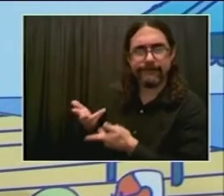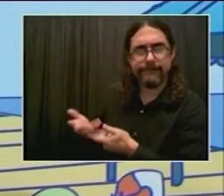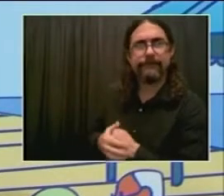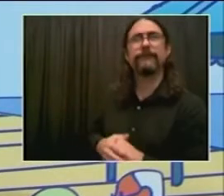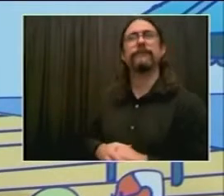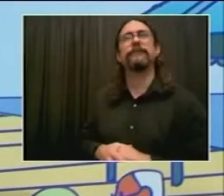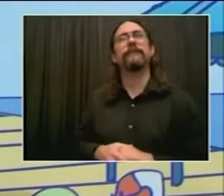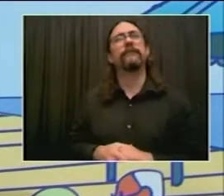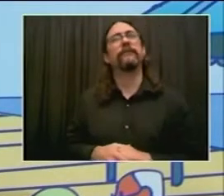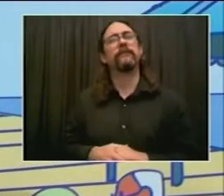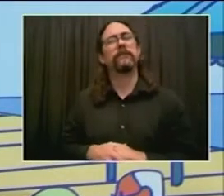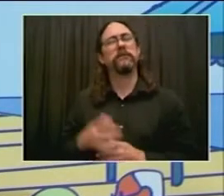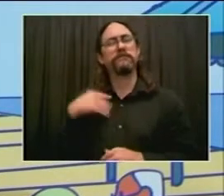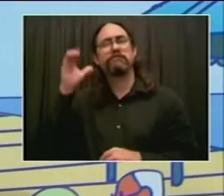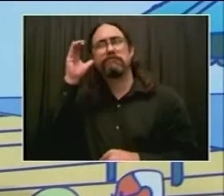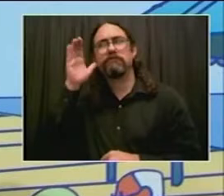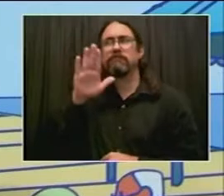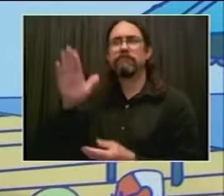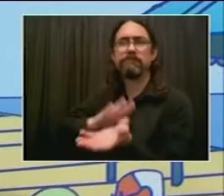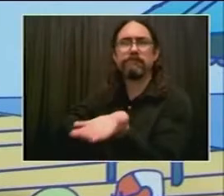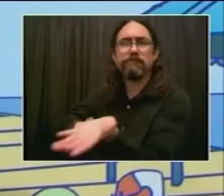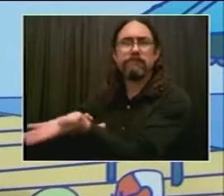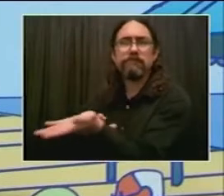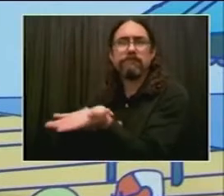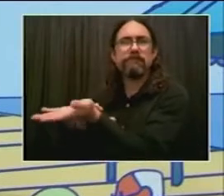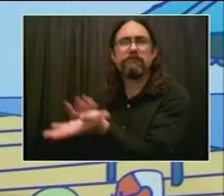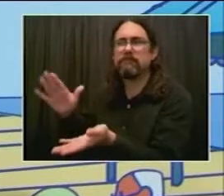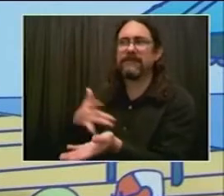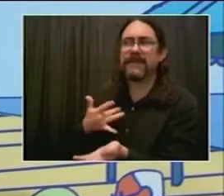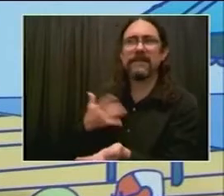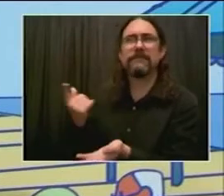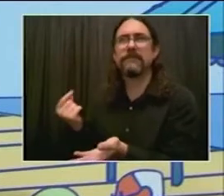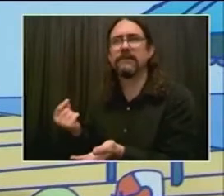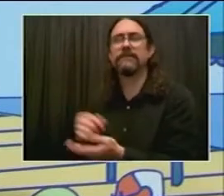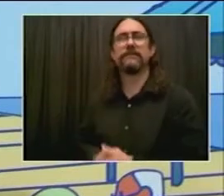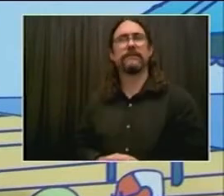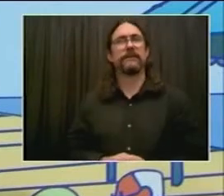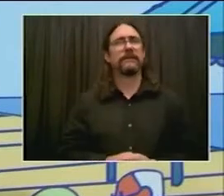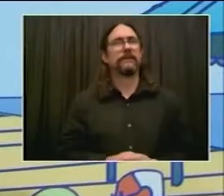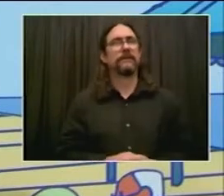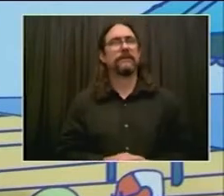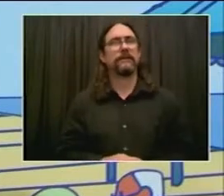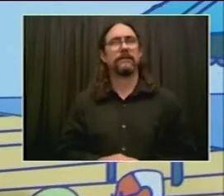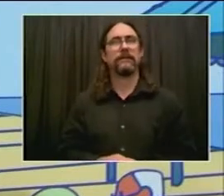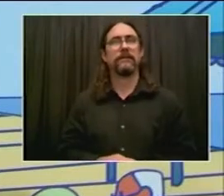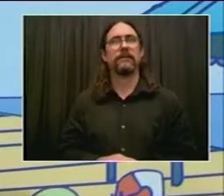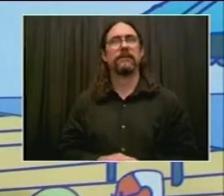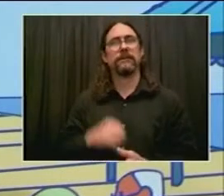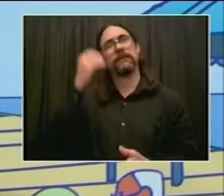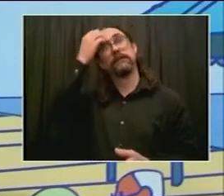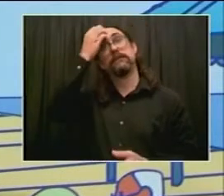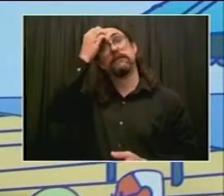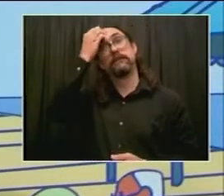there is clearly a willingness to do by all parties is sit at the bargaining table and figure out what this means and what the ramifications